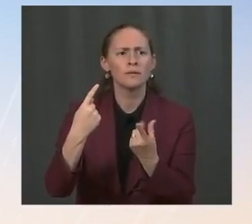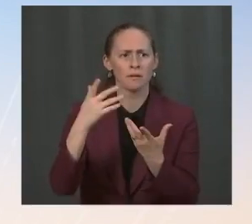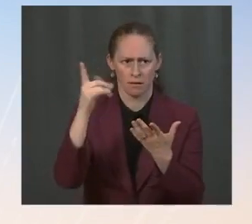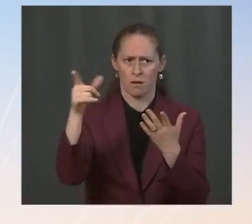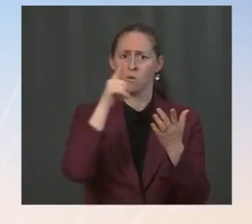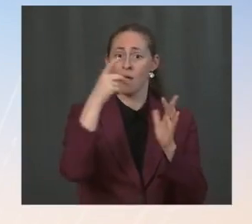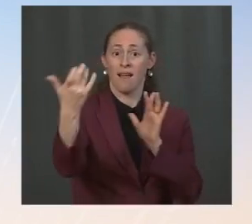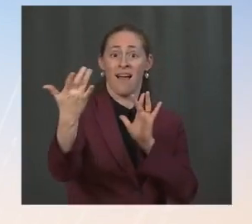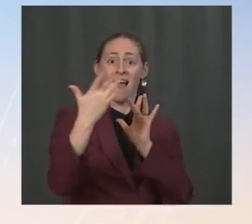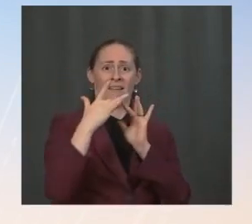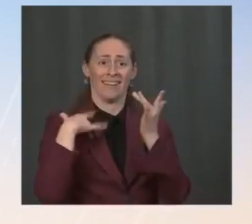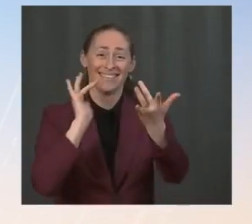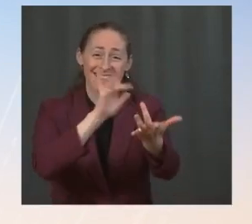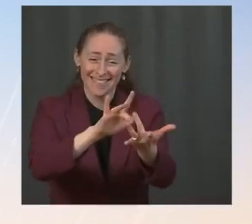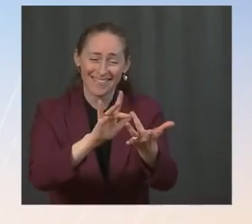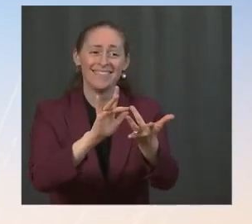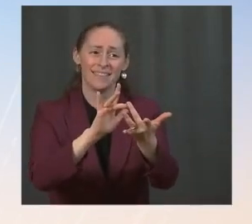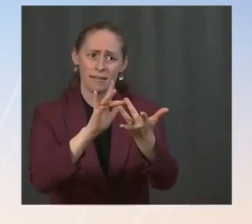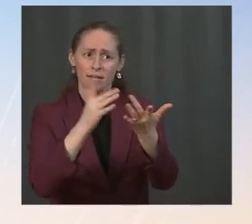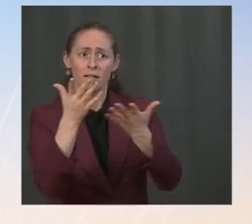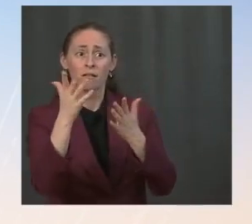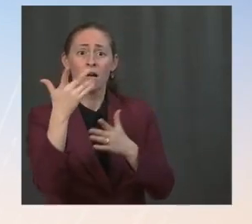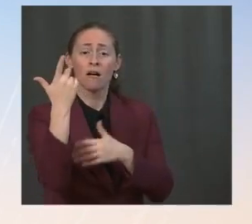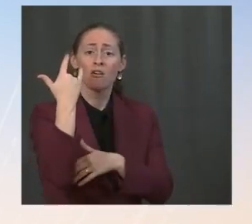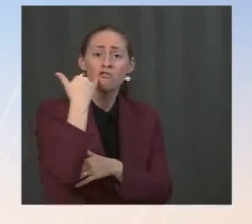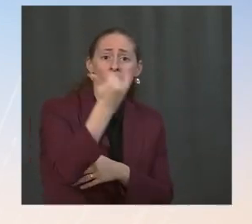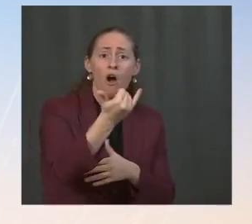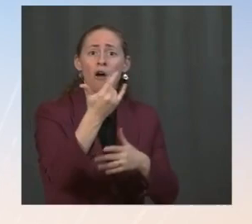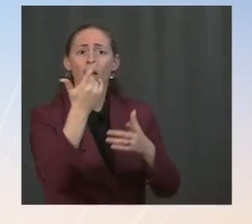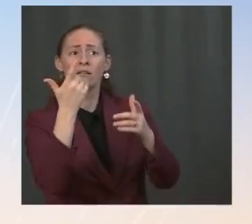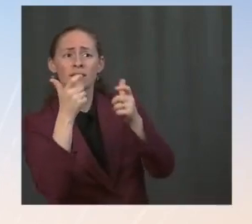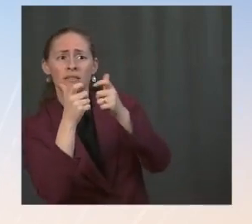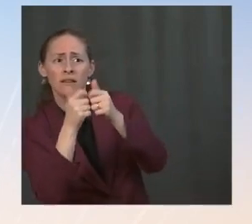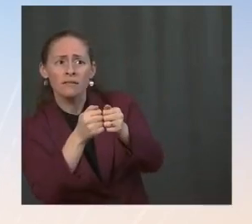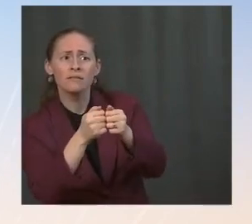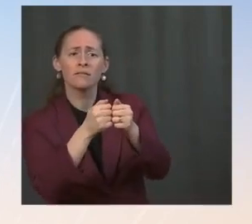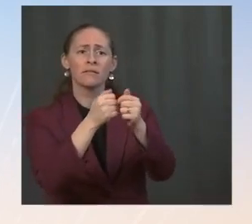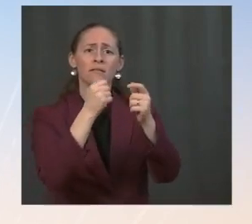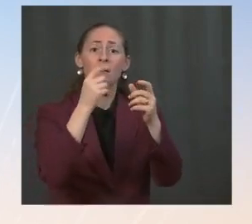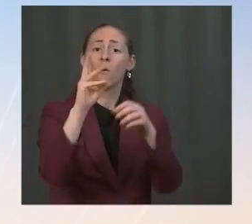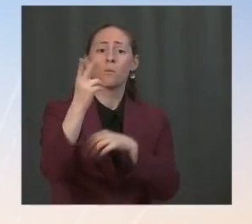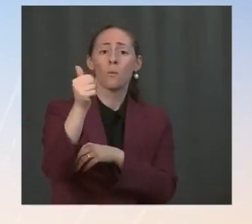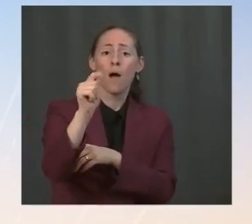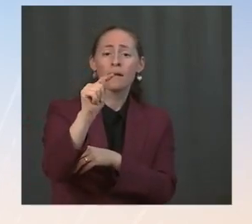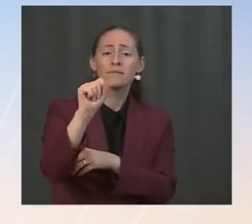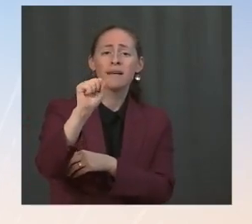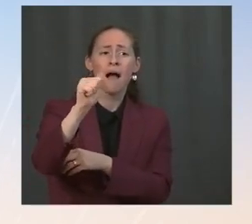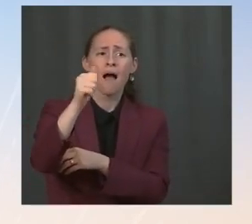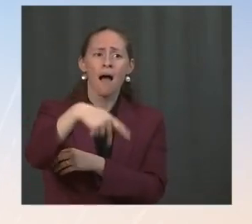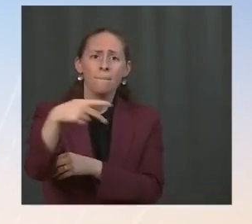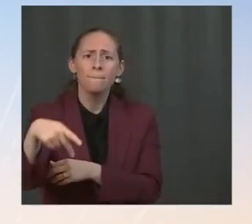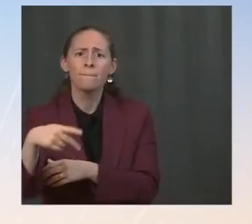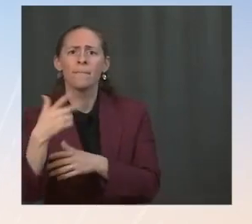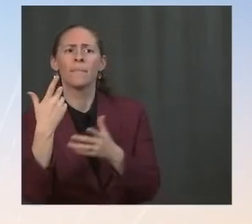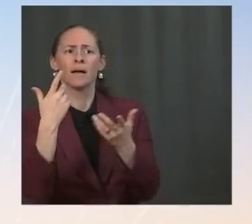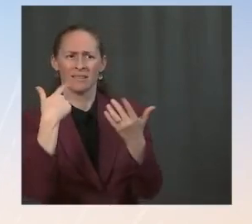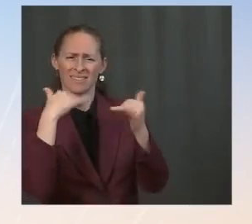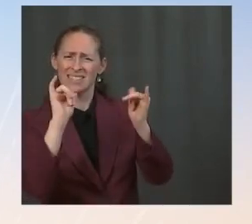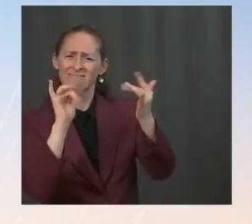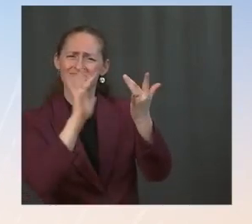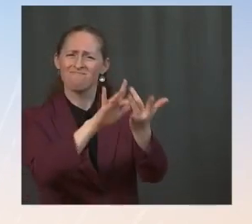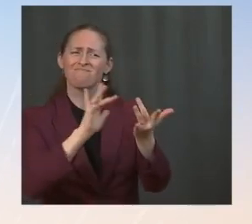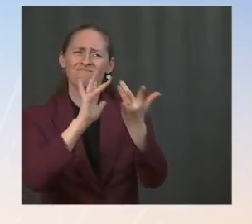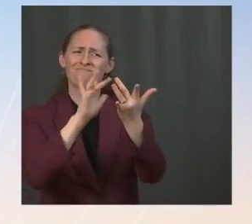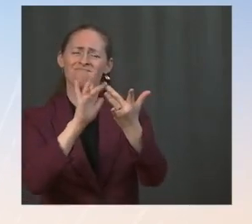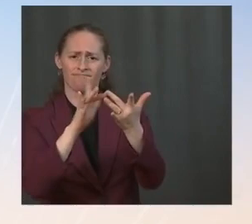have contact for via phone, email, text, WhatsApp. That will continue. That will continue. But our focus right now is on